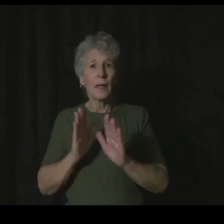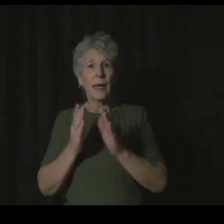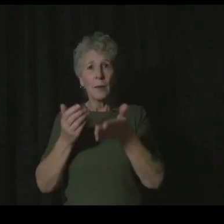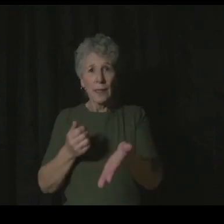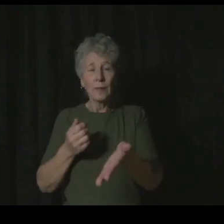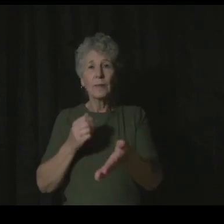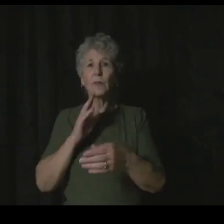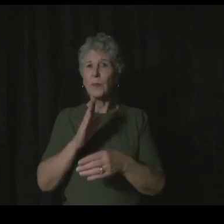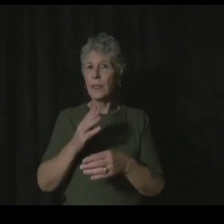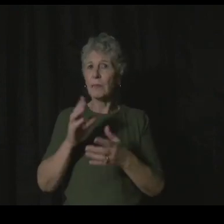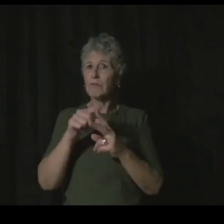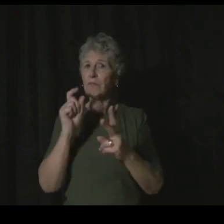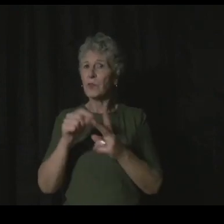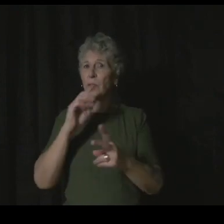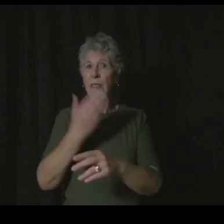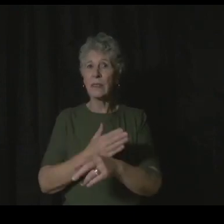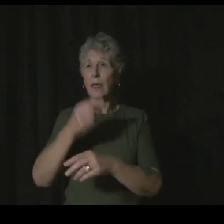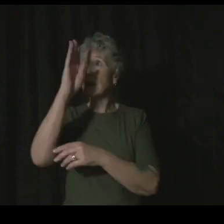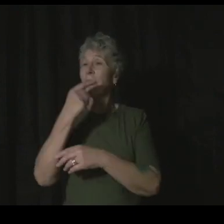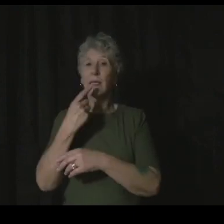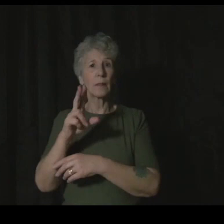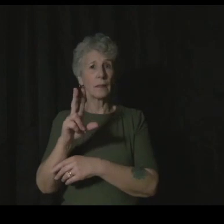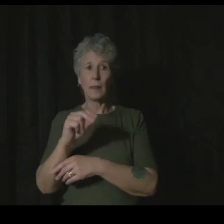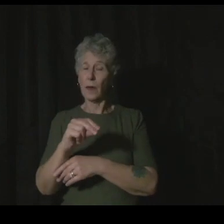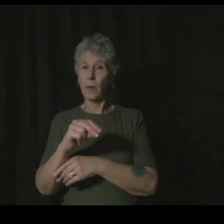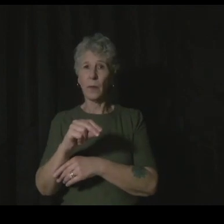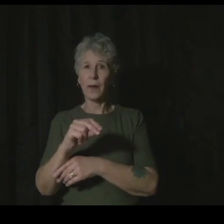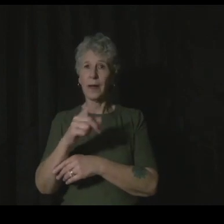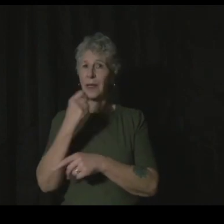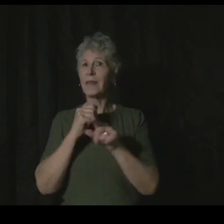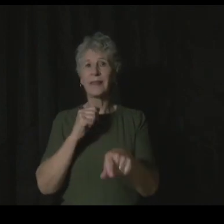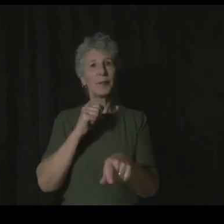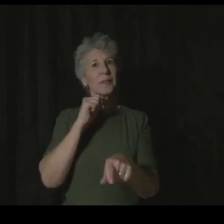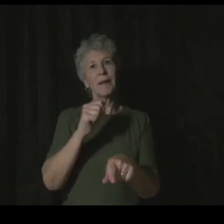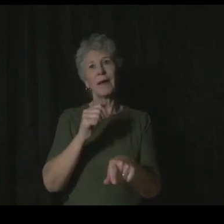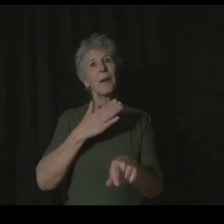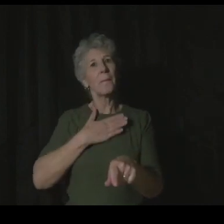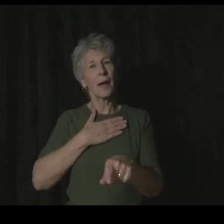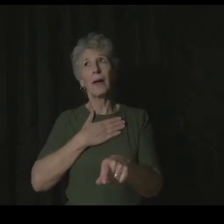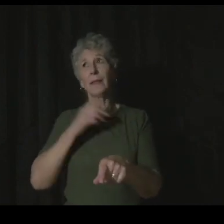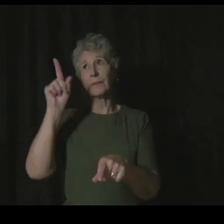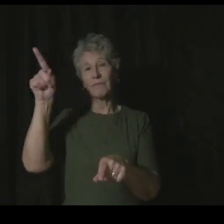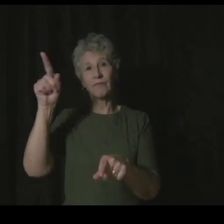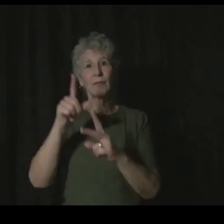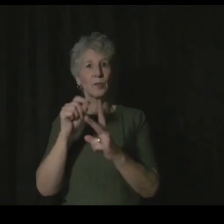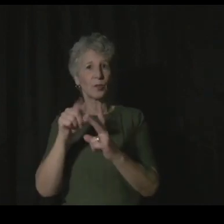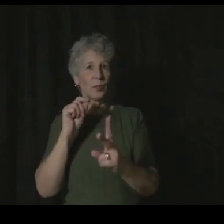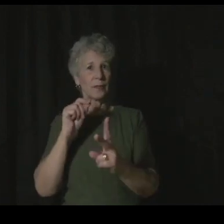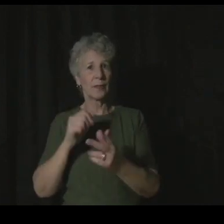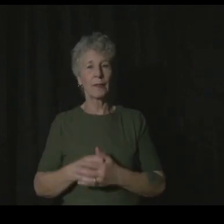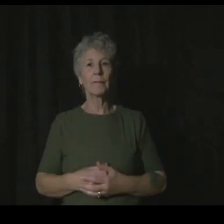son. And God said no, because he was not his choice.